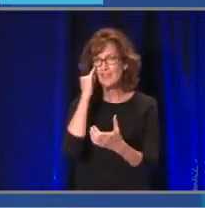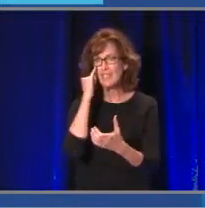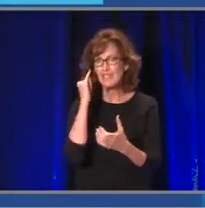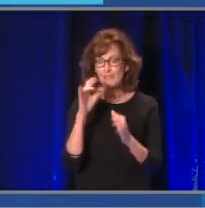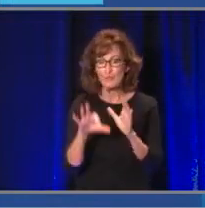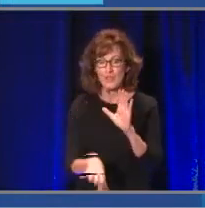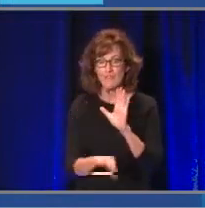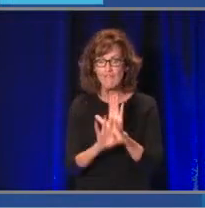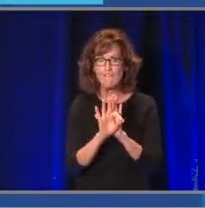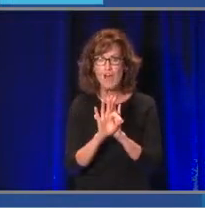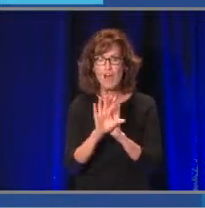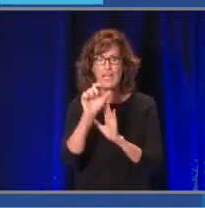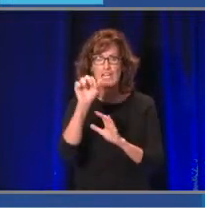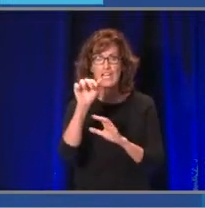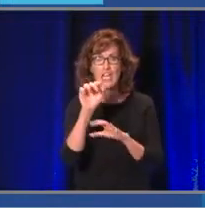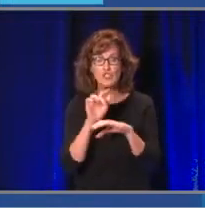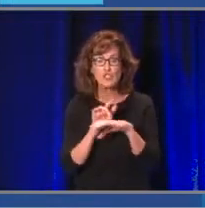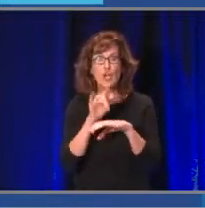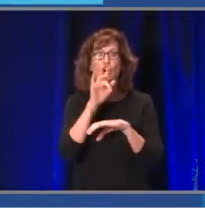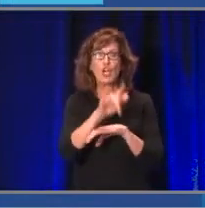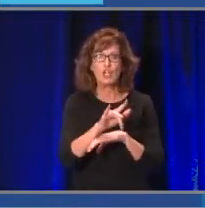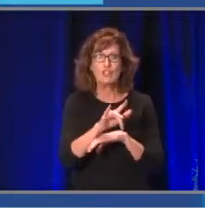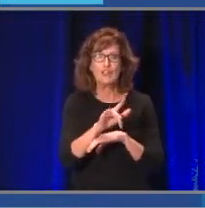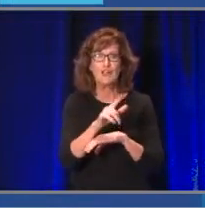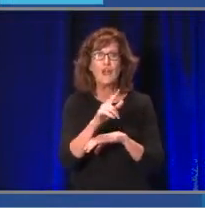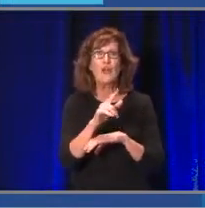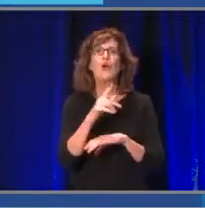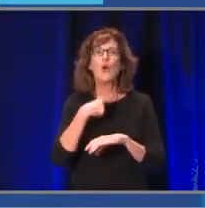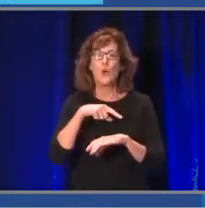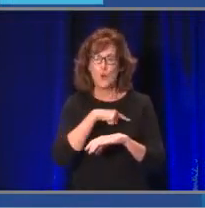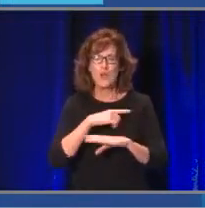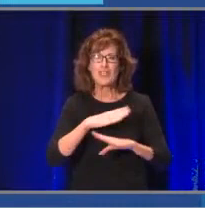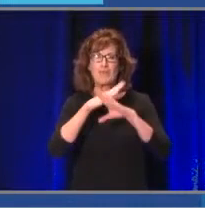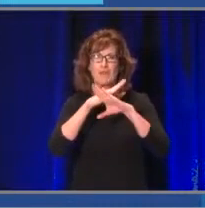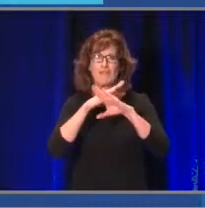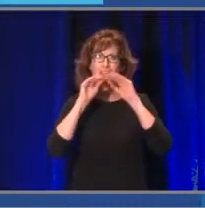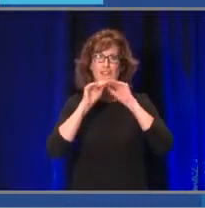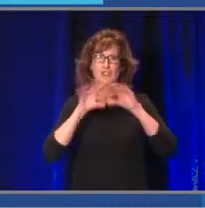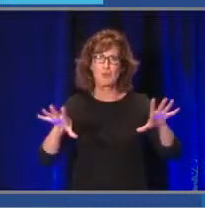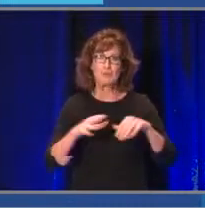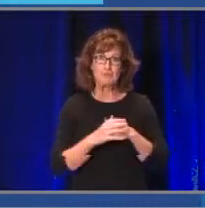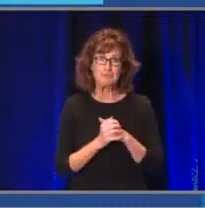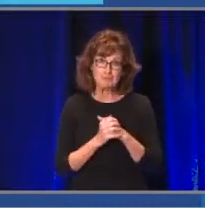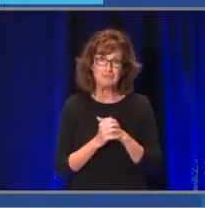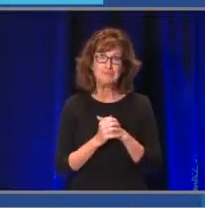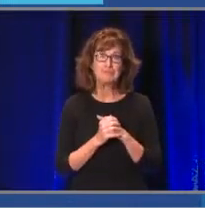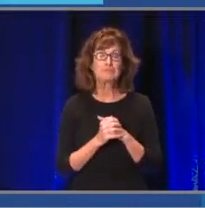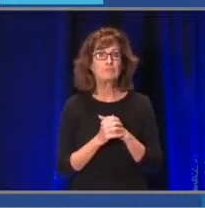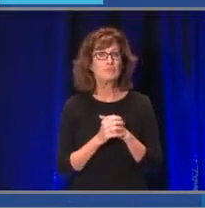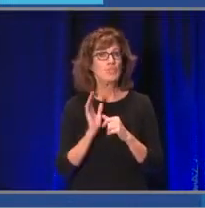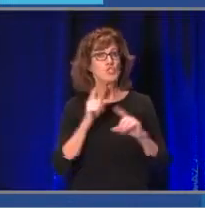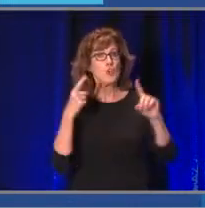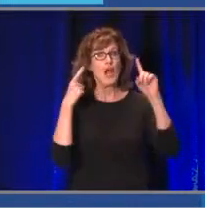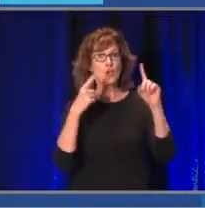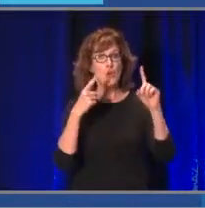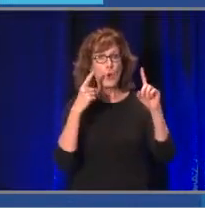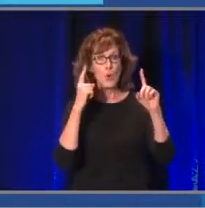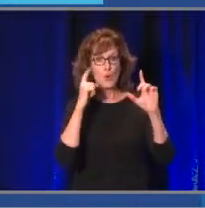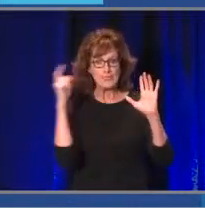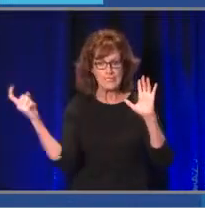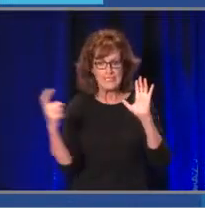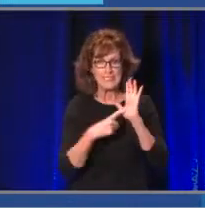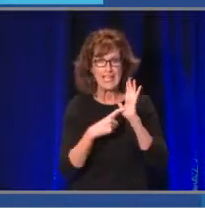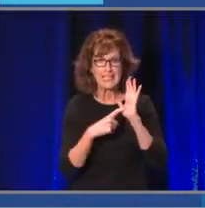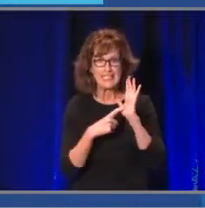cancer early enough, we can actually prevent it from occurring. So the idea would be to to detect it at its